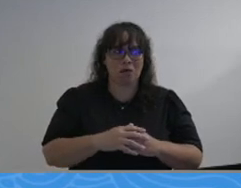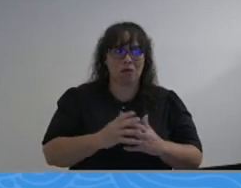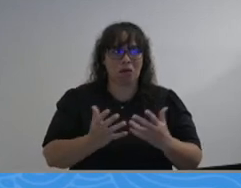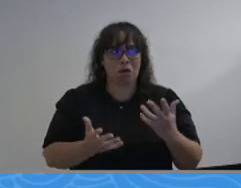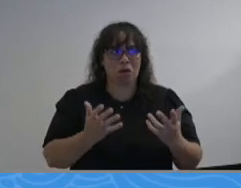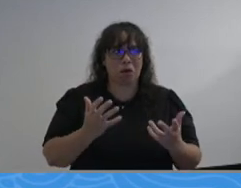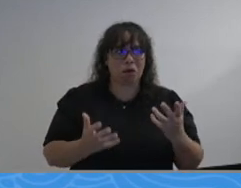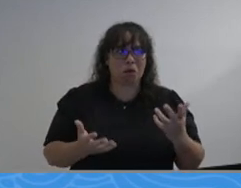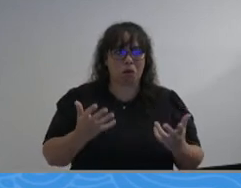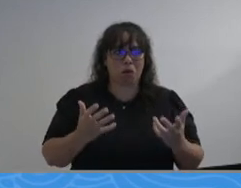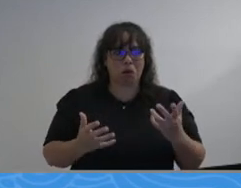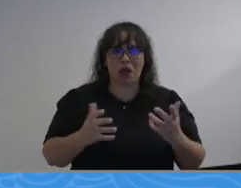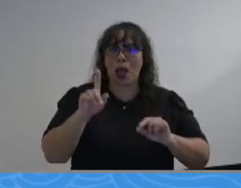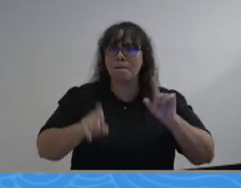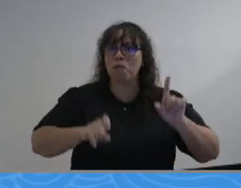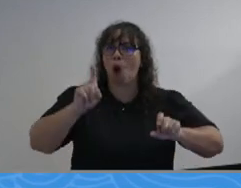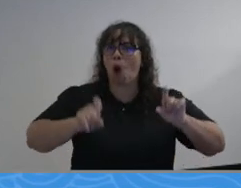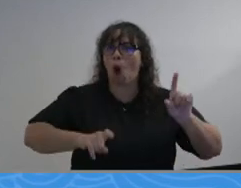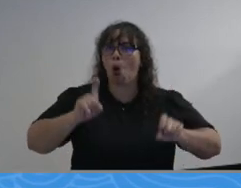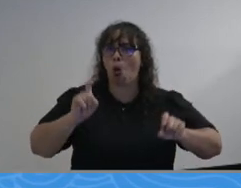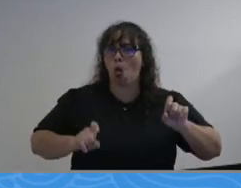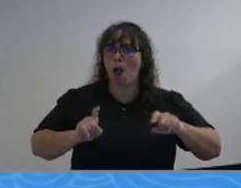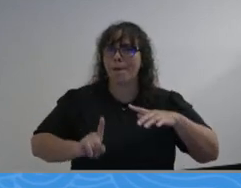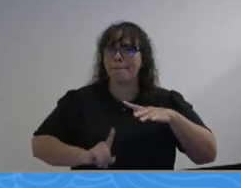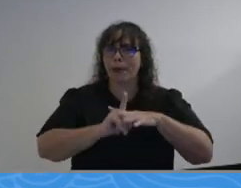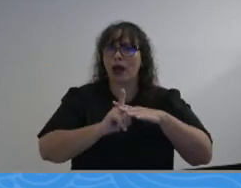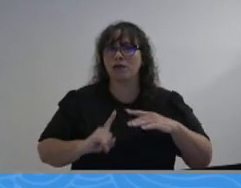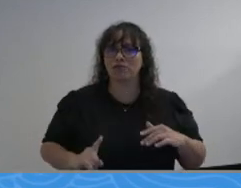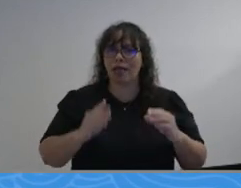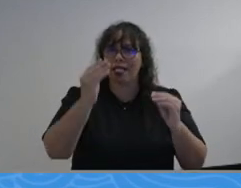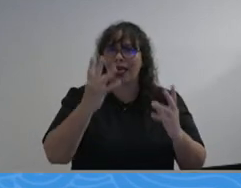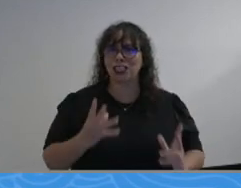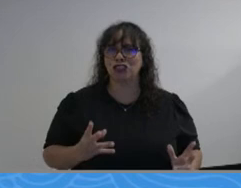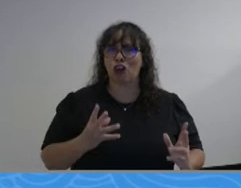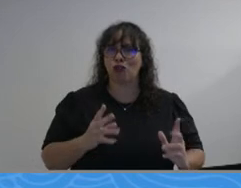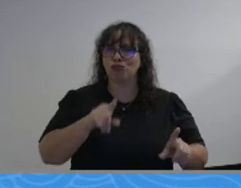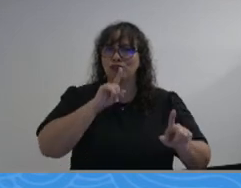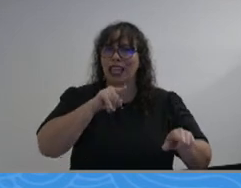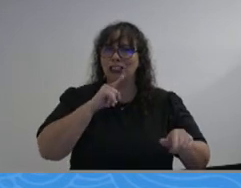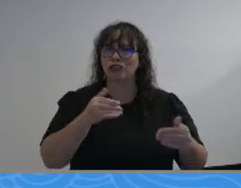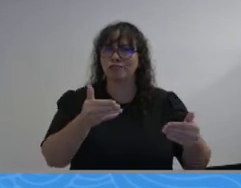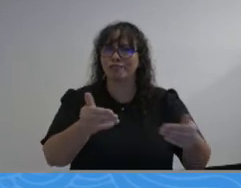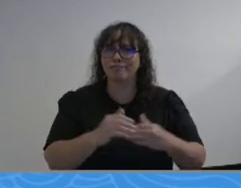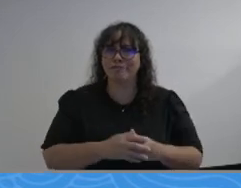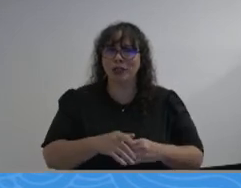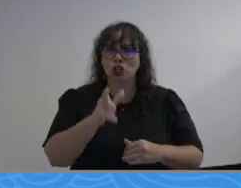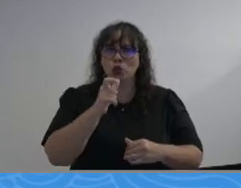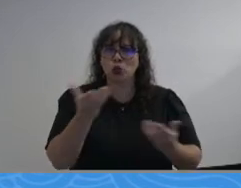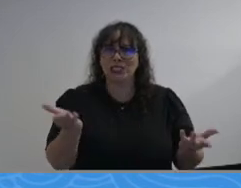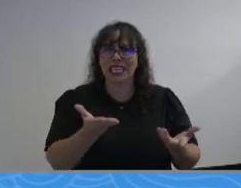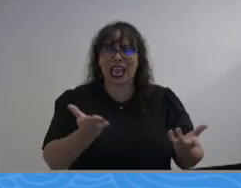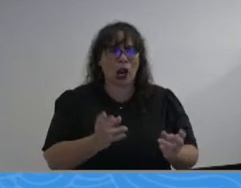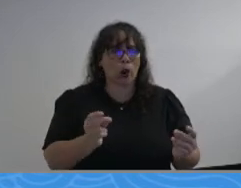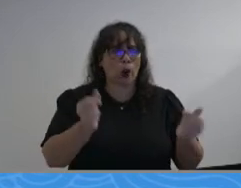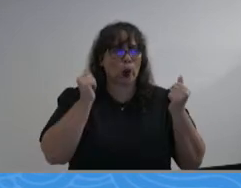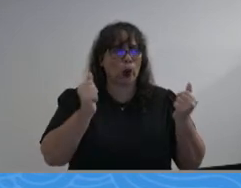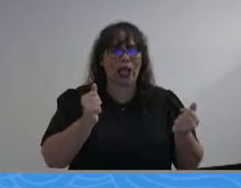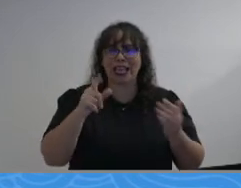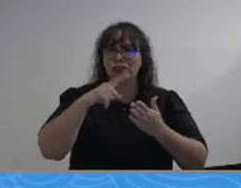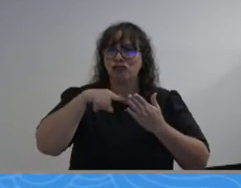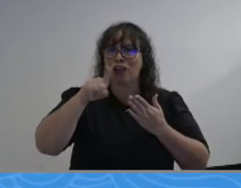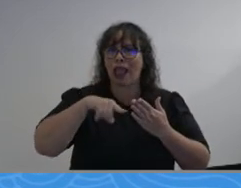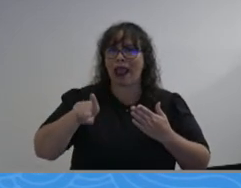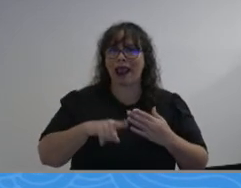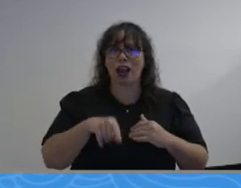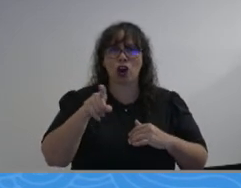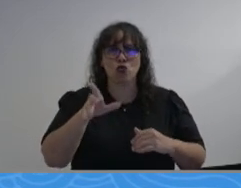there's a poll that just popped up. So just let us know who's here. We want a quick pulse check.